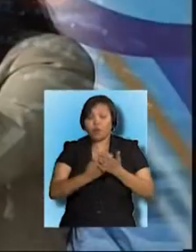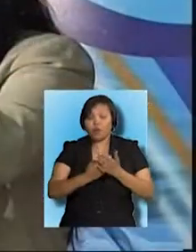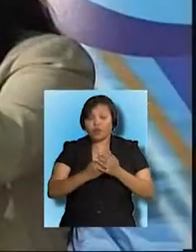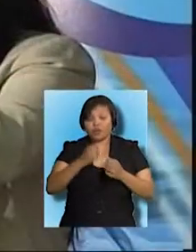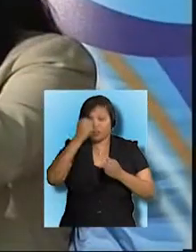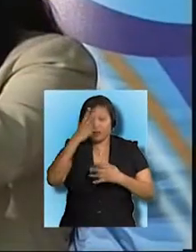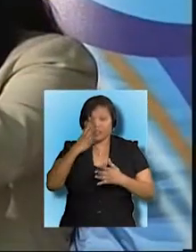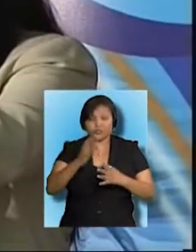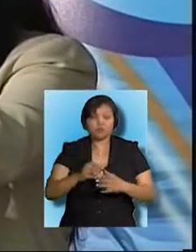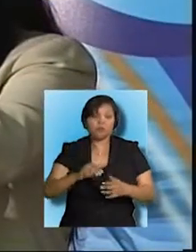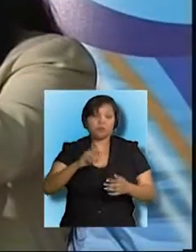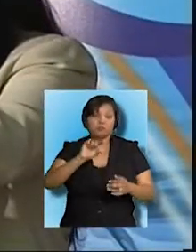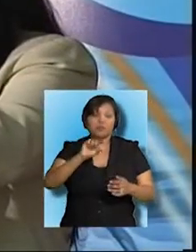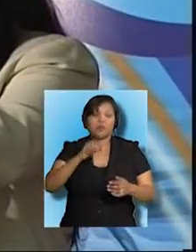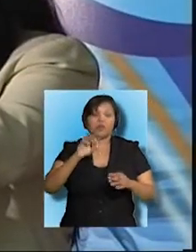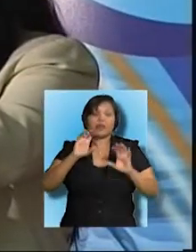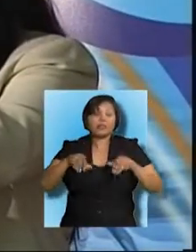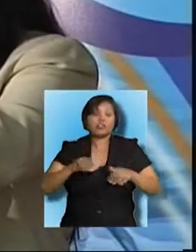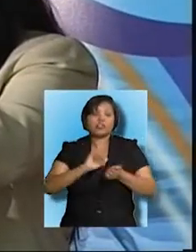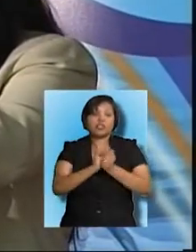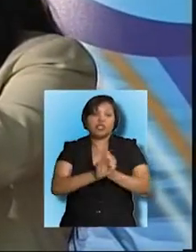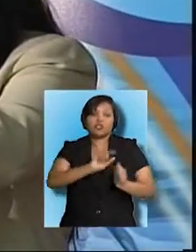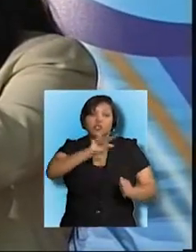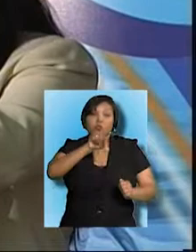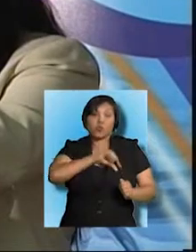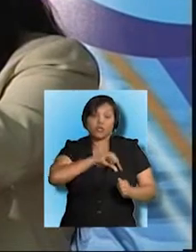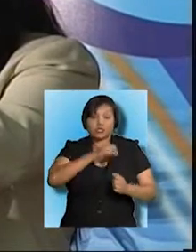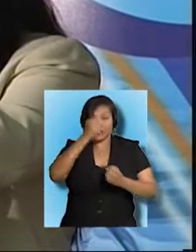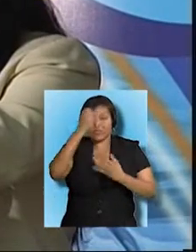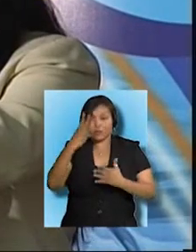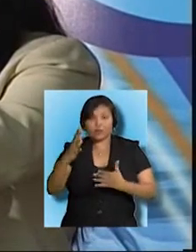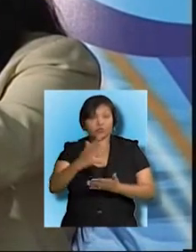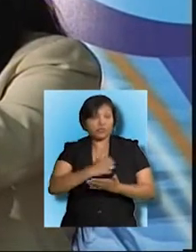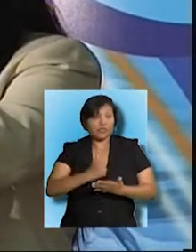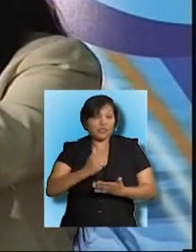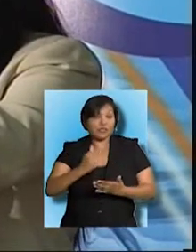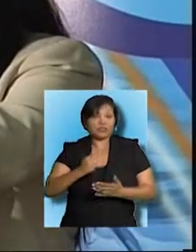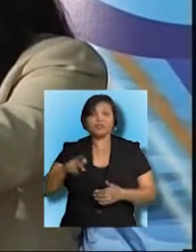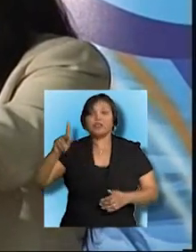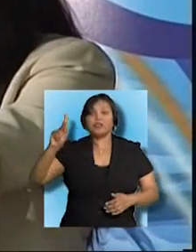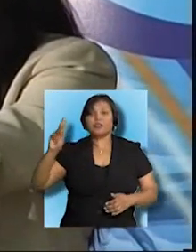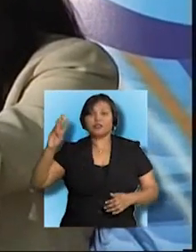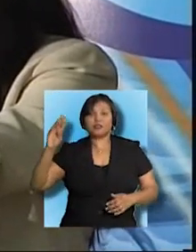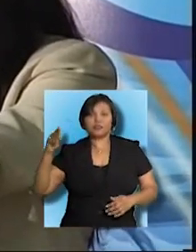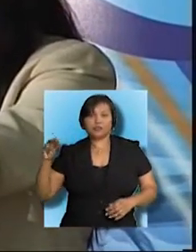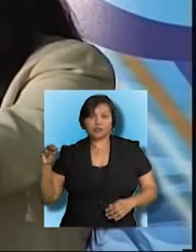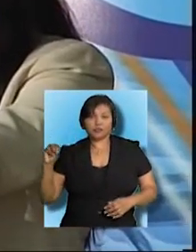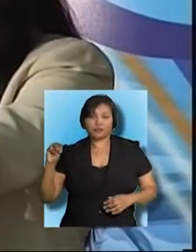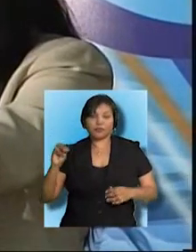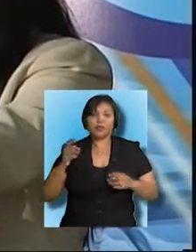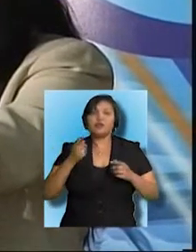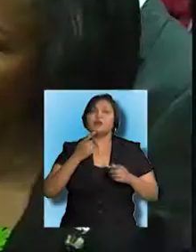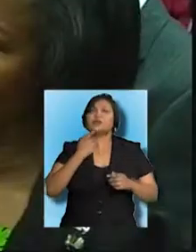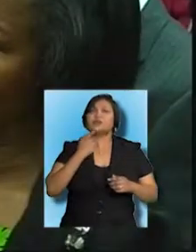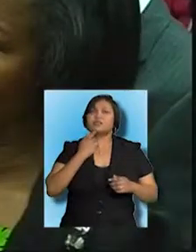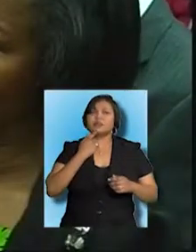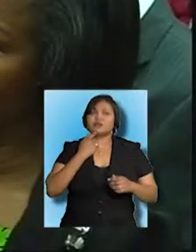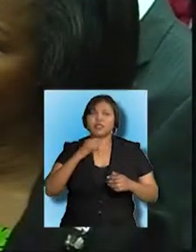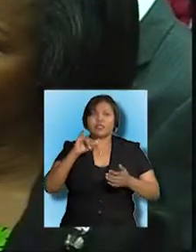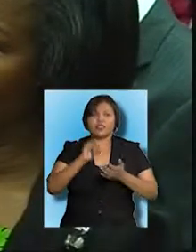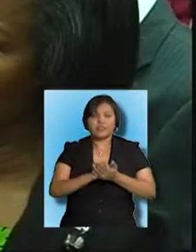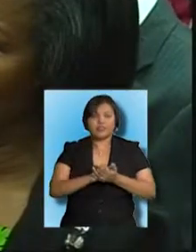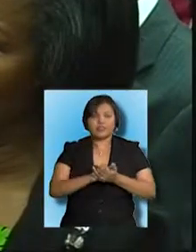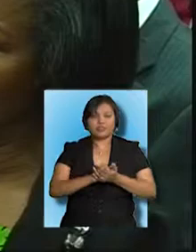Kiran Maharaj, President of the Trinidad and Tobago Publishers Association, reveals how consolidation actually helped weather